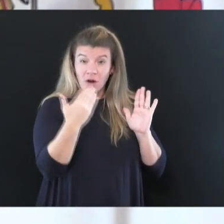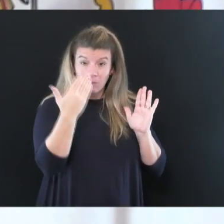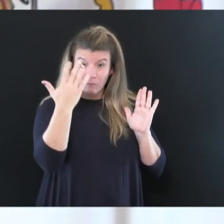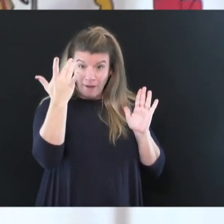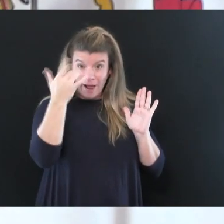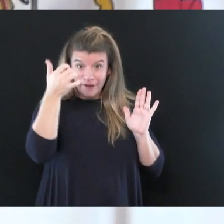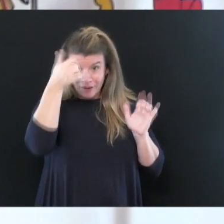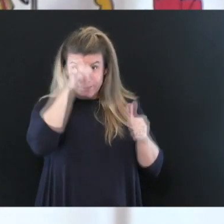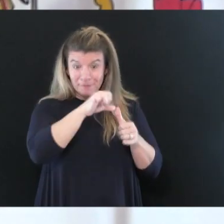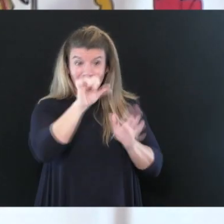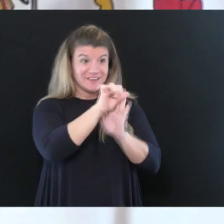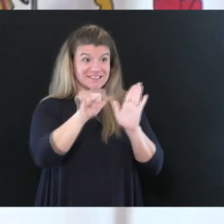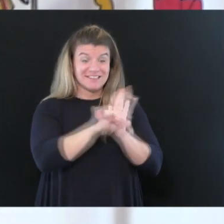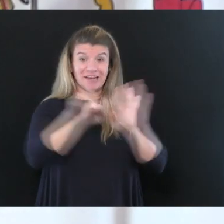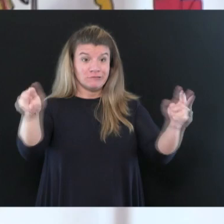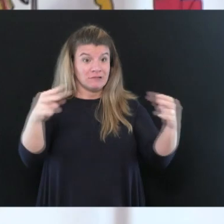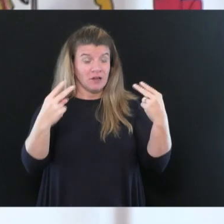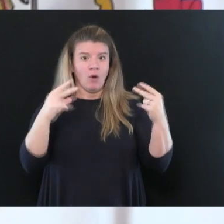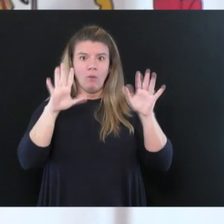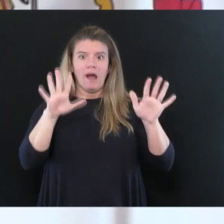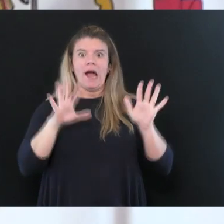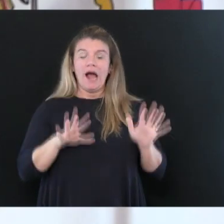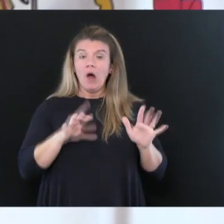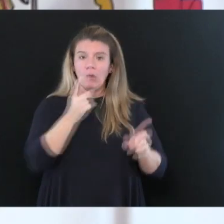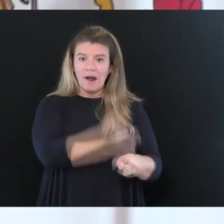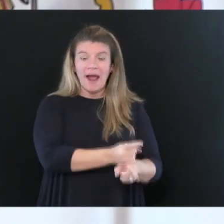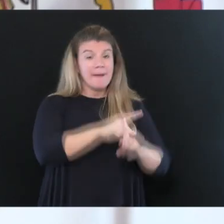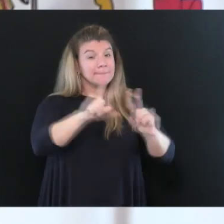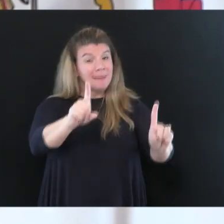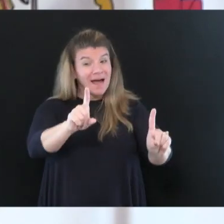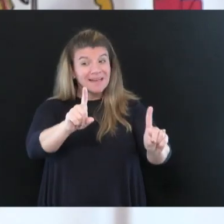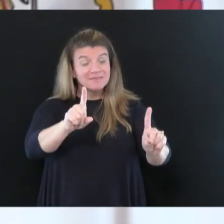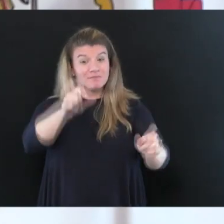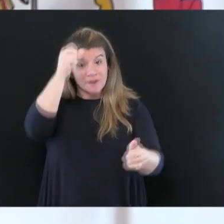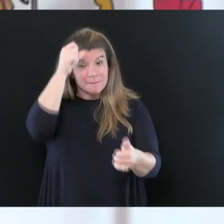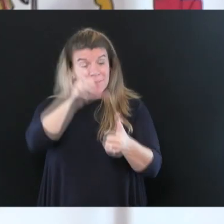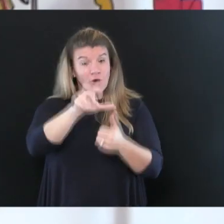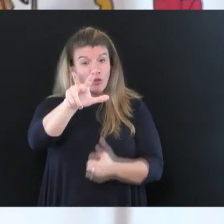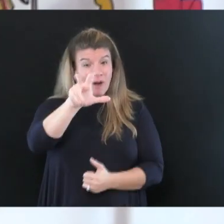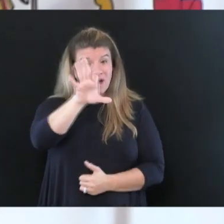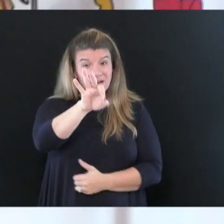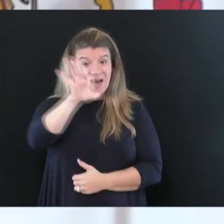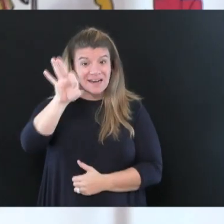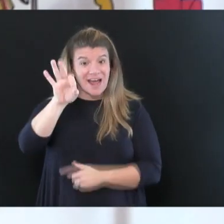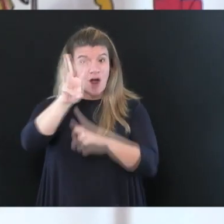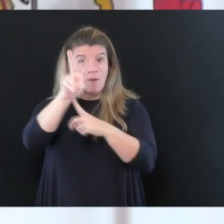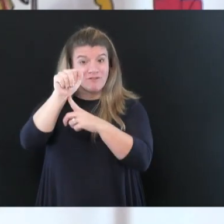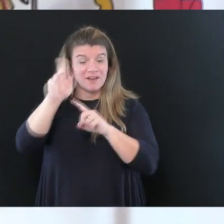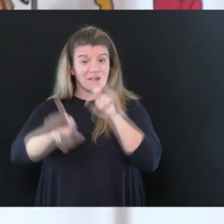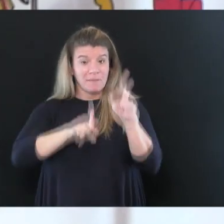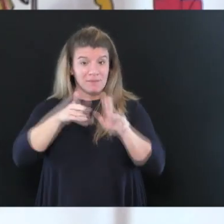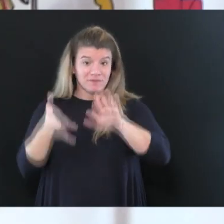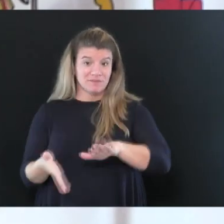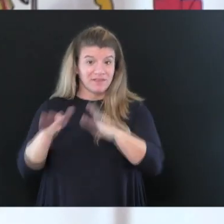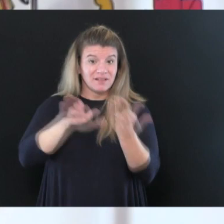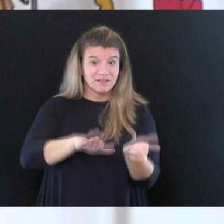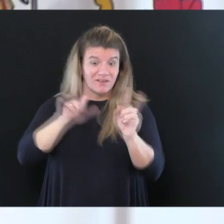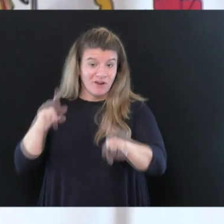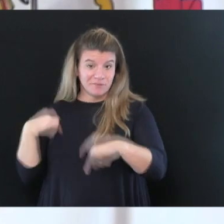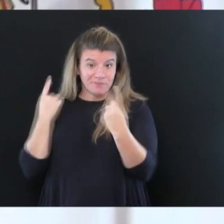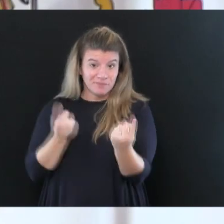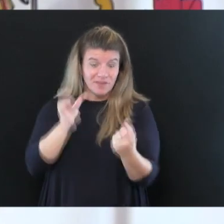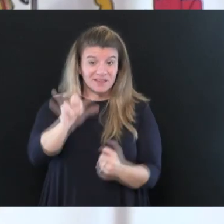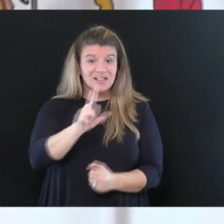maybe. But at the same time, we've lost 399 West Virginians, and that's it's